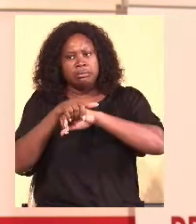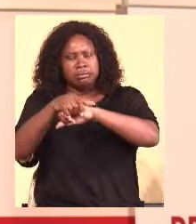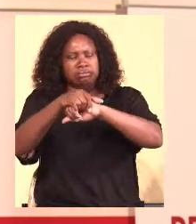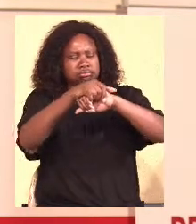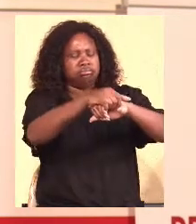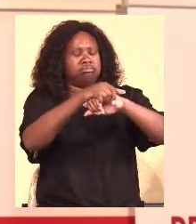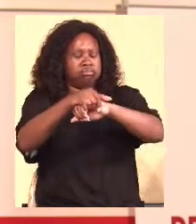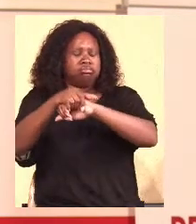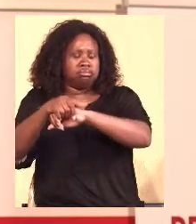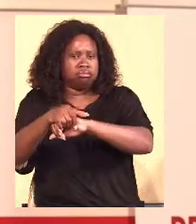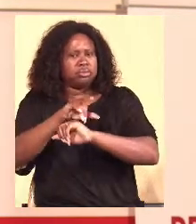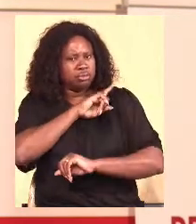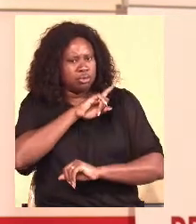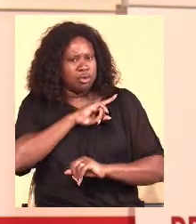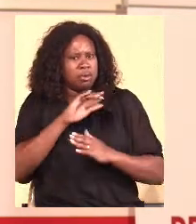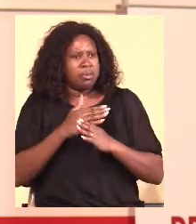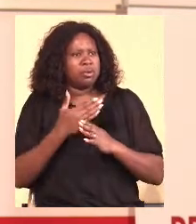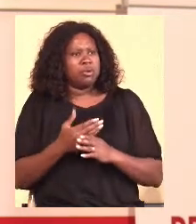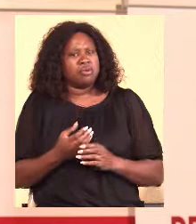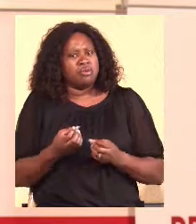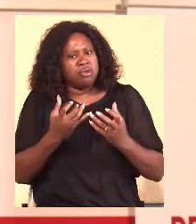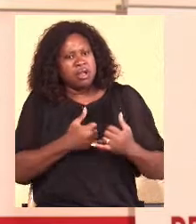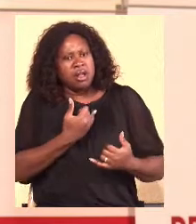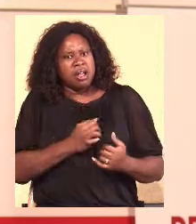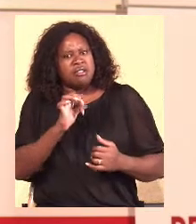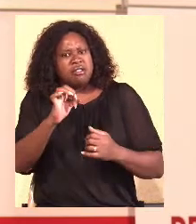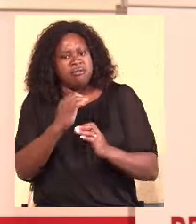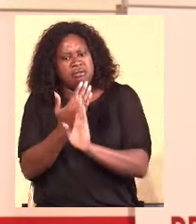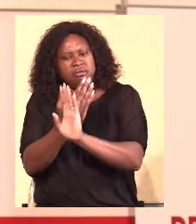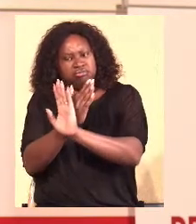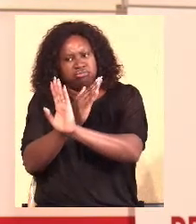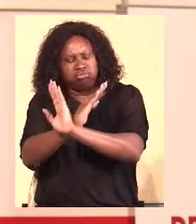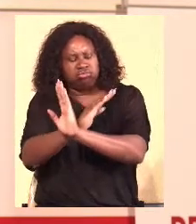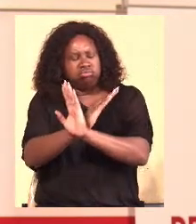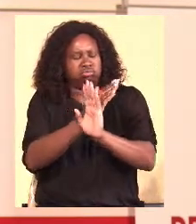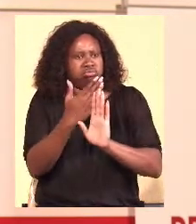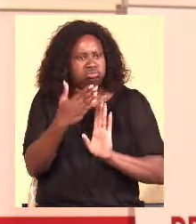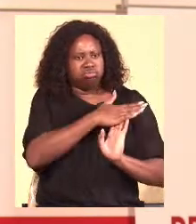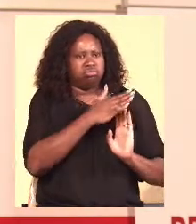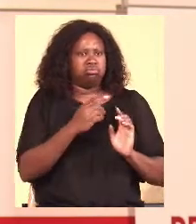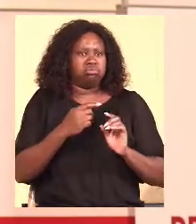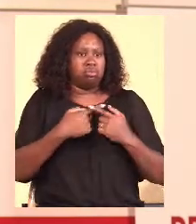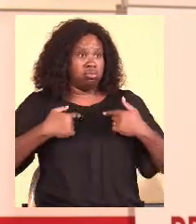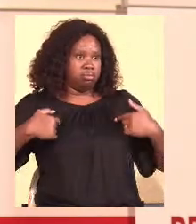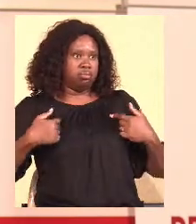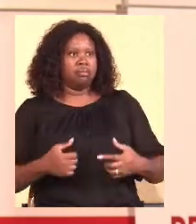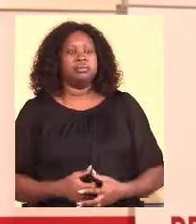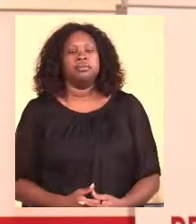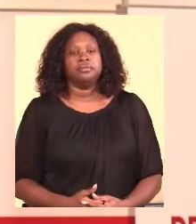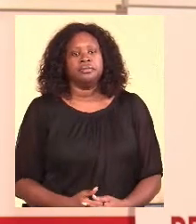actually sacrifice for our welfare and safety. Now, in higher education,